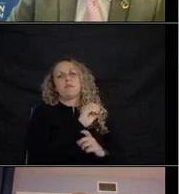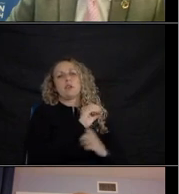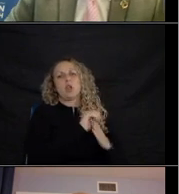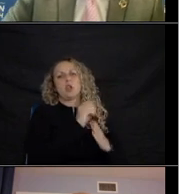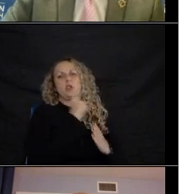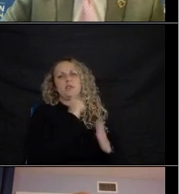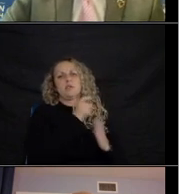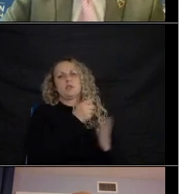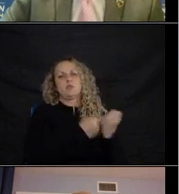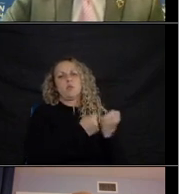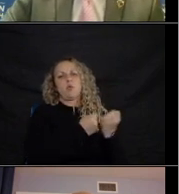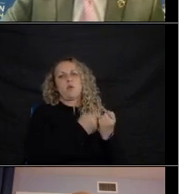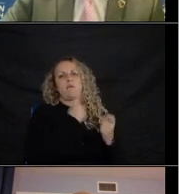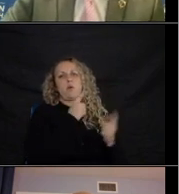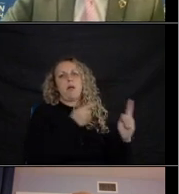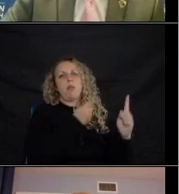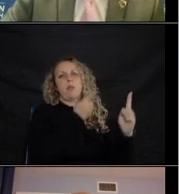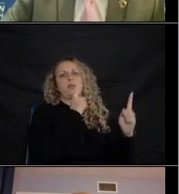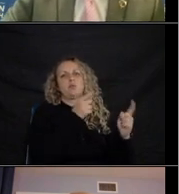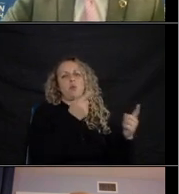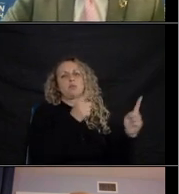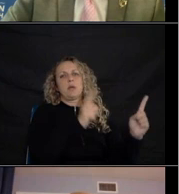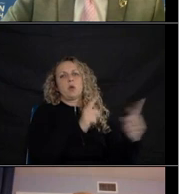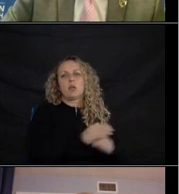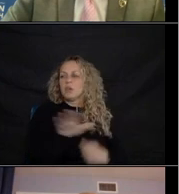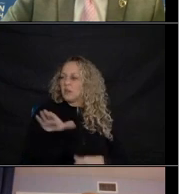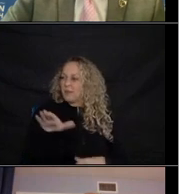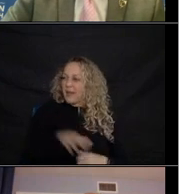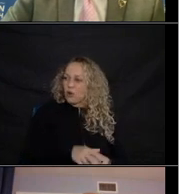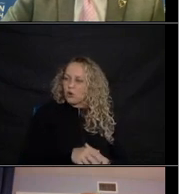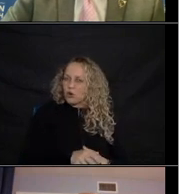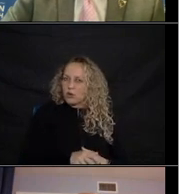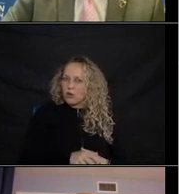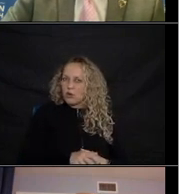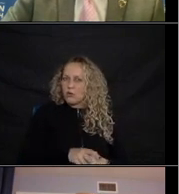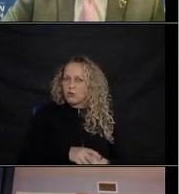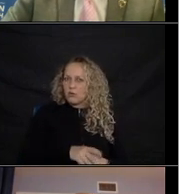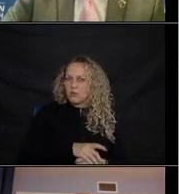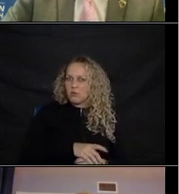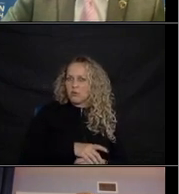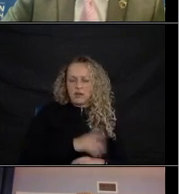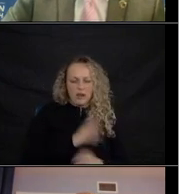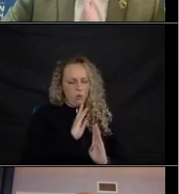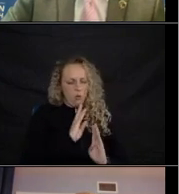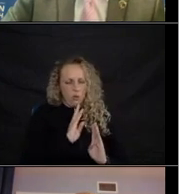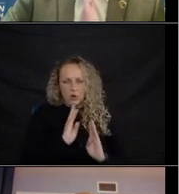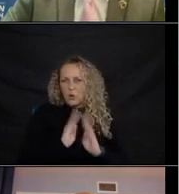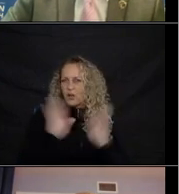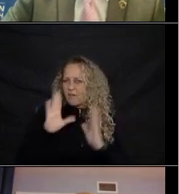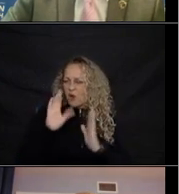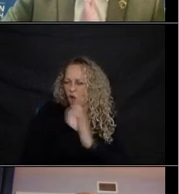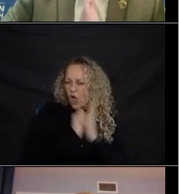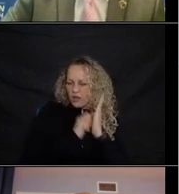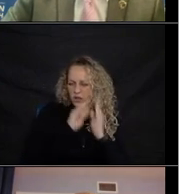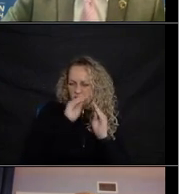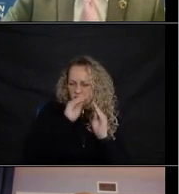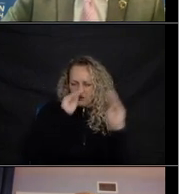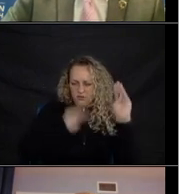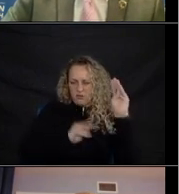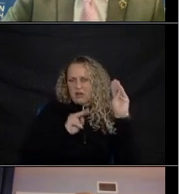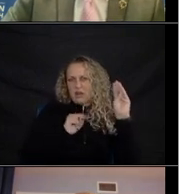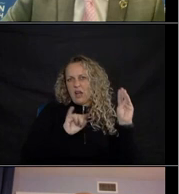funds to Pathways to Prosperity. Mayor? Yes. To clarify, where on the agenda did you move the Nichols